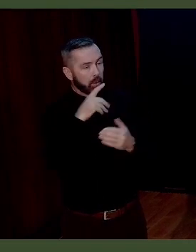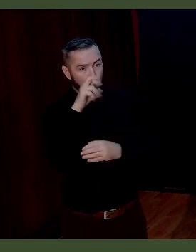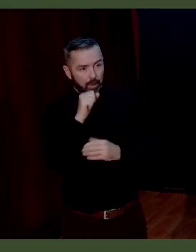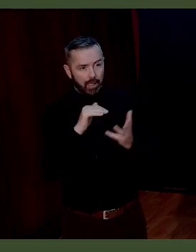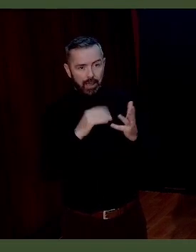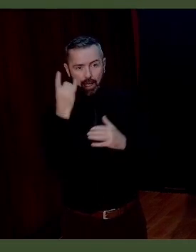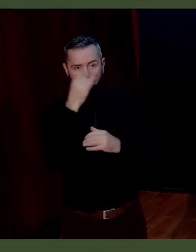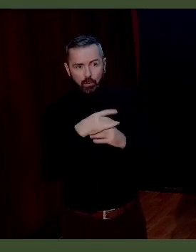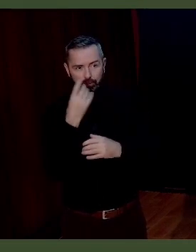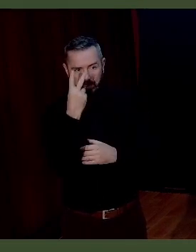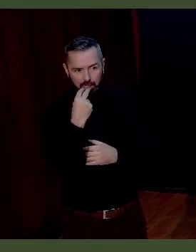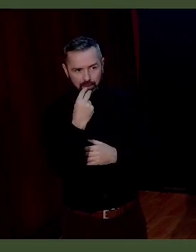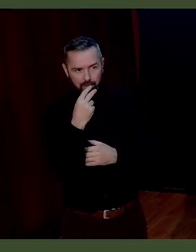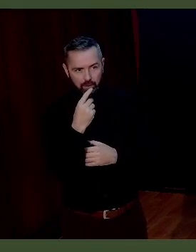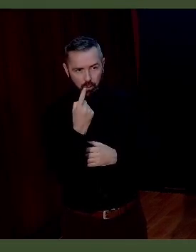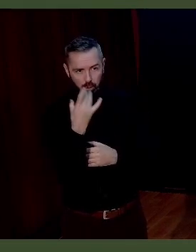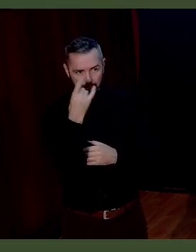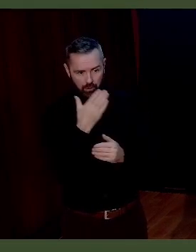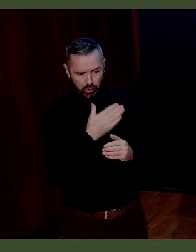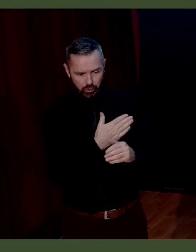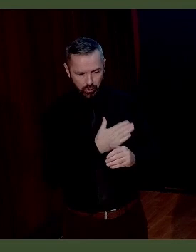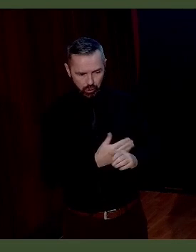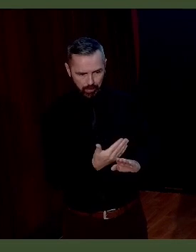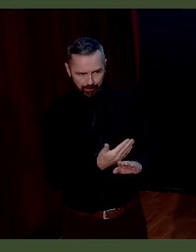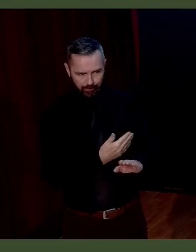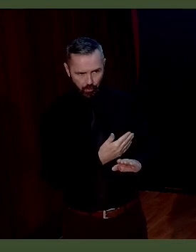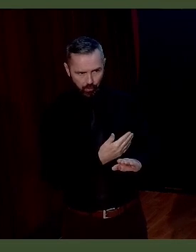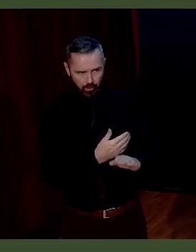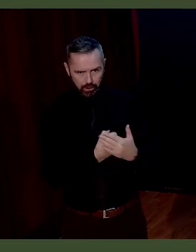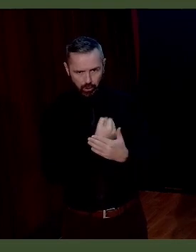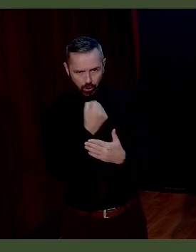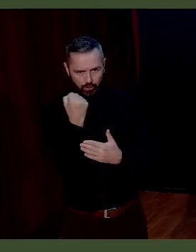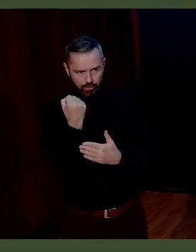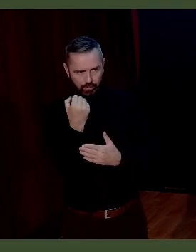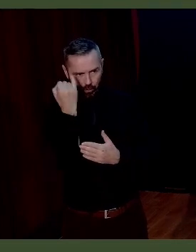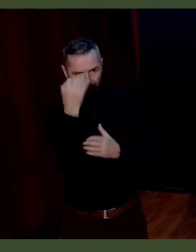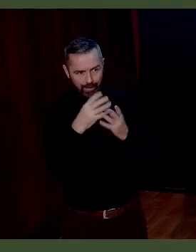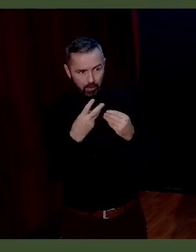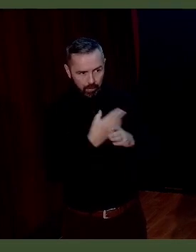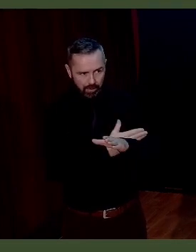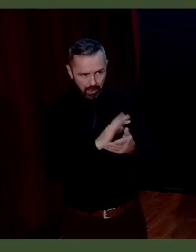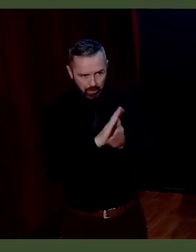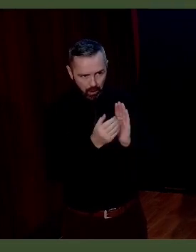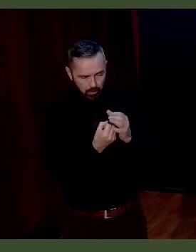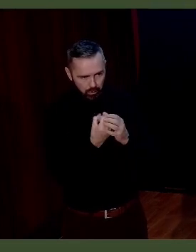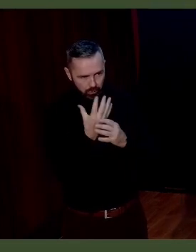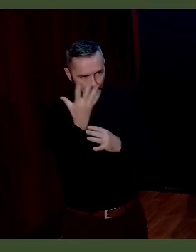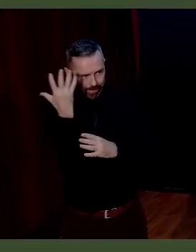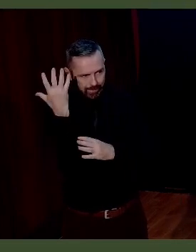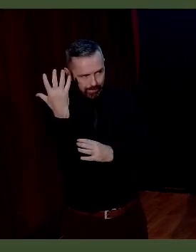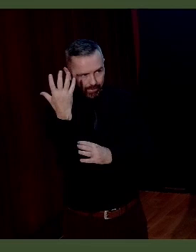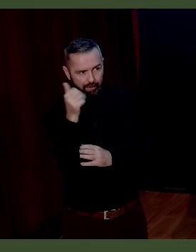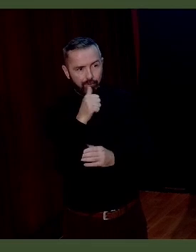last hour of the night is the hour just before the dawn. So it is the idea that things are now going to get brighter. Now, the first thing